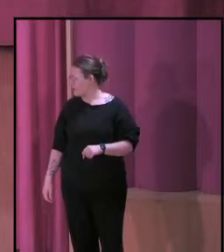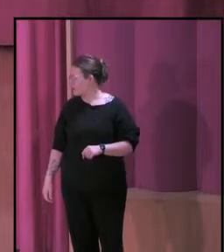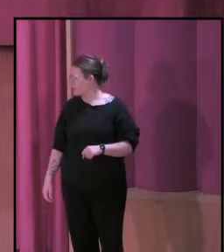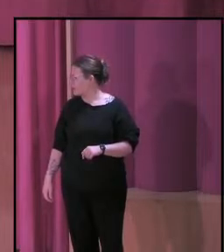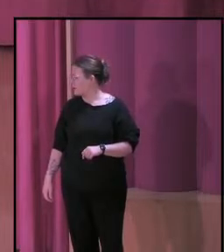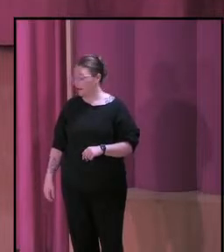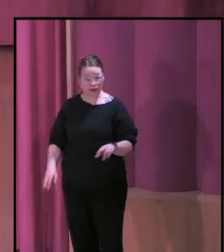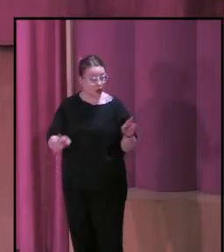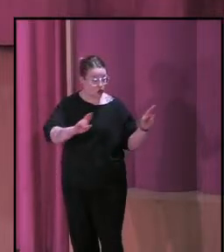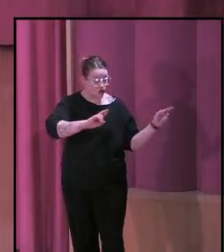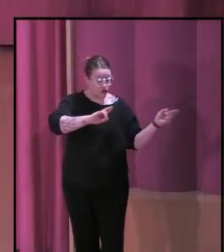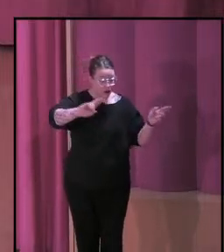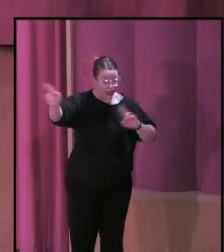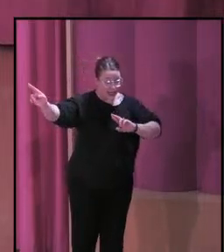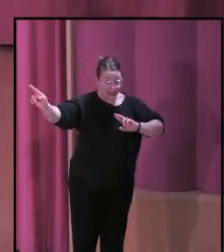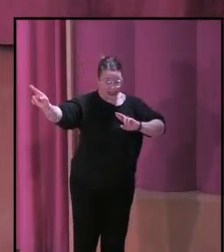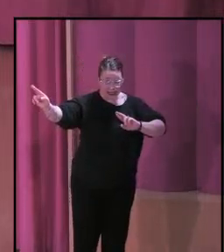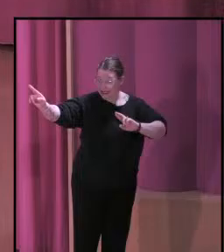Are you ready?